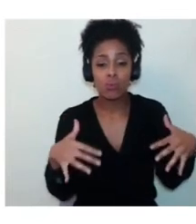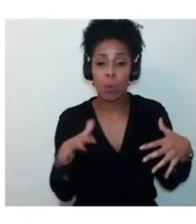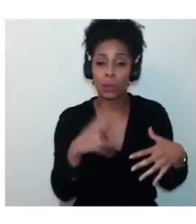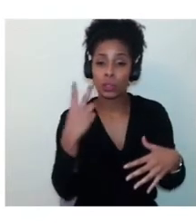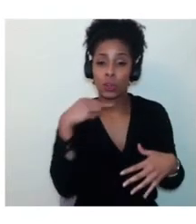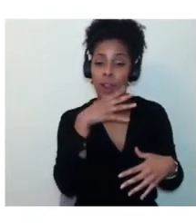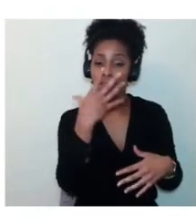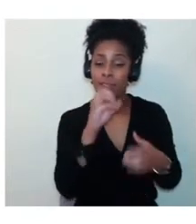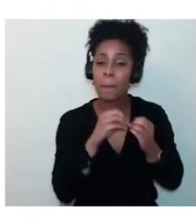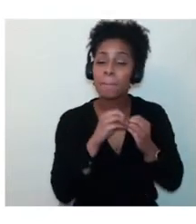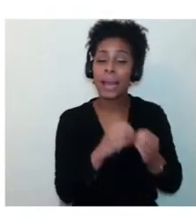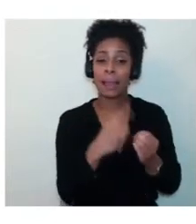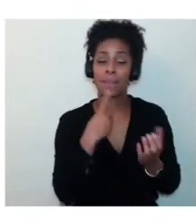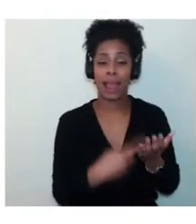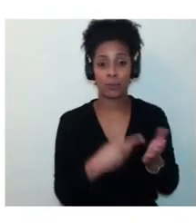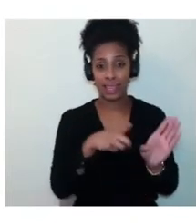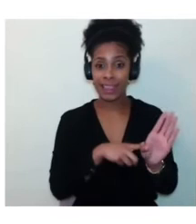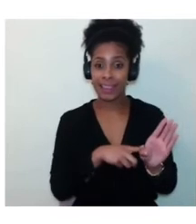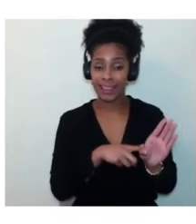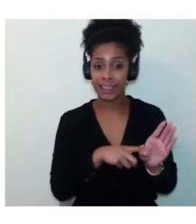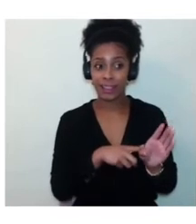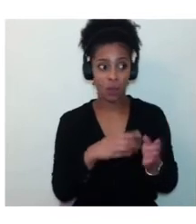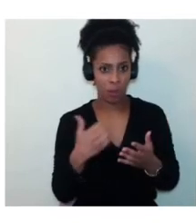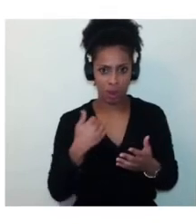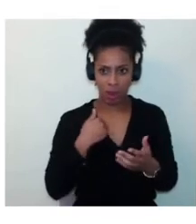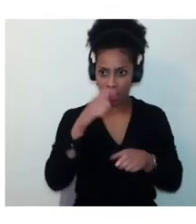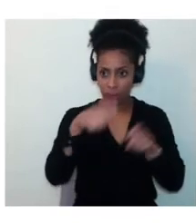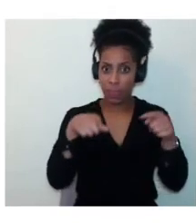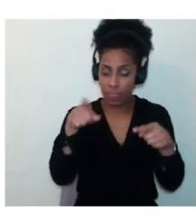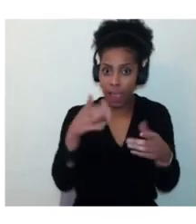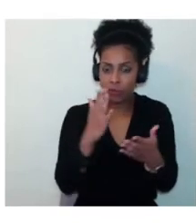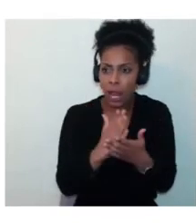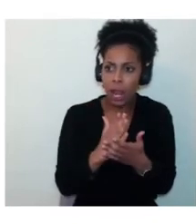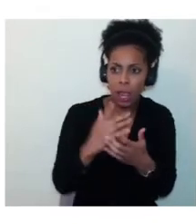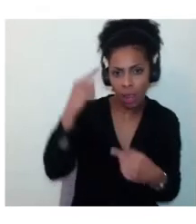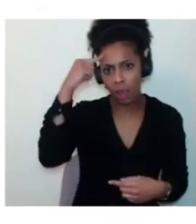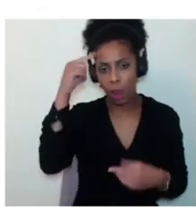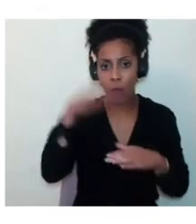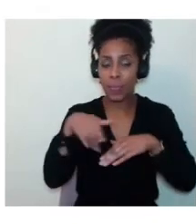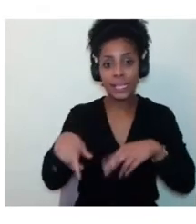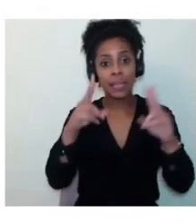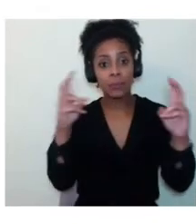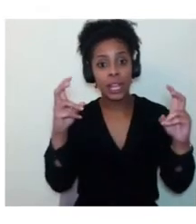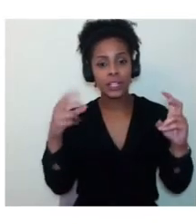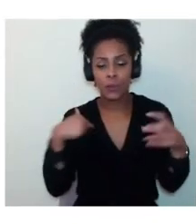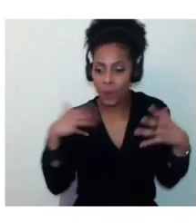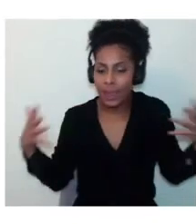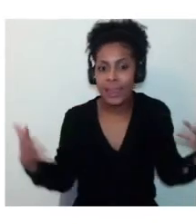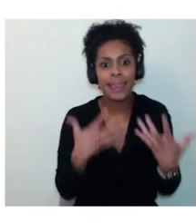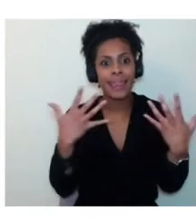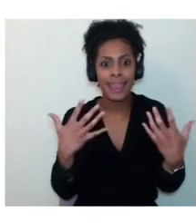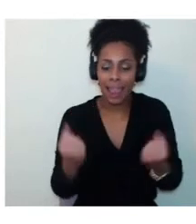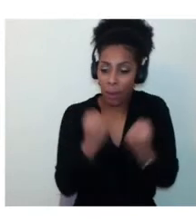care deeply about this subject. And if we can encourage and empower them to take real and tangible action, we can